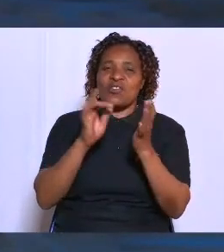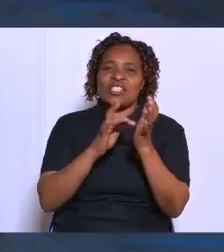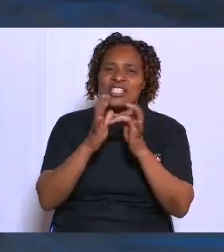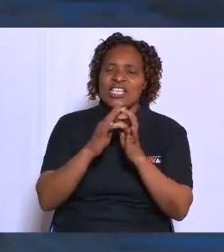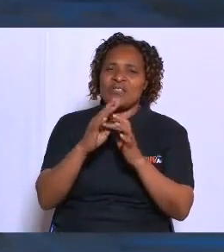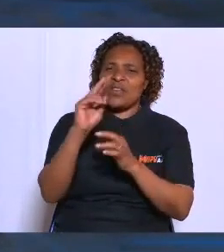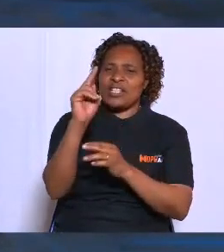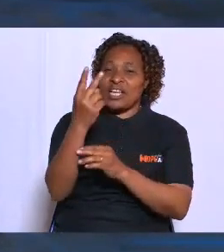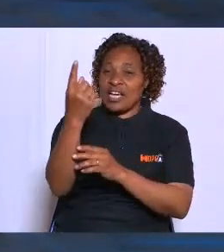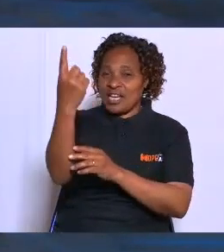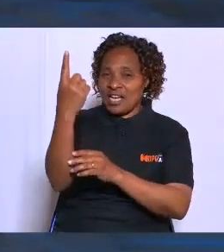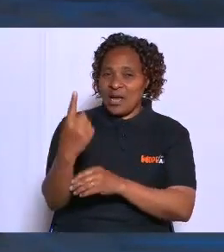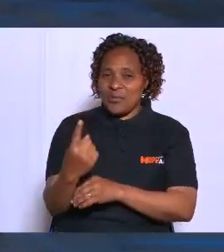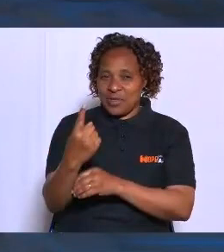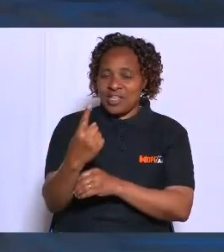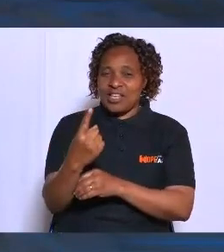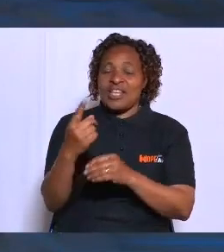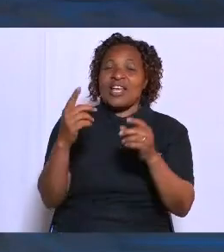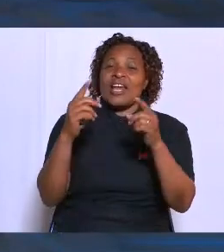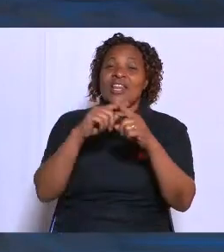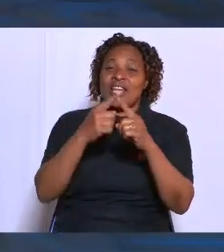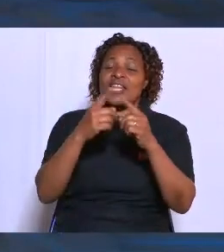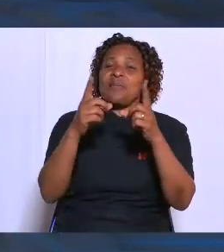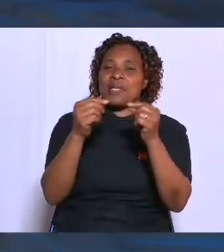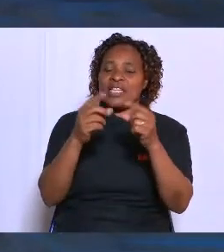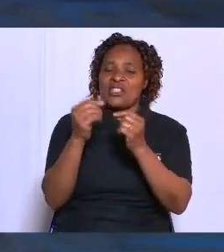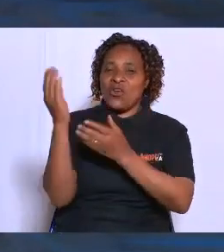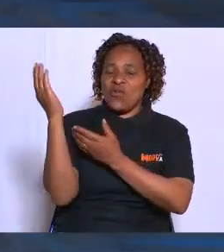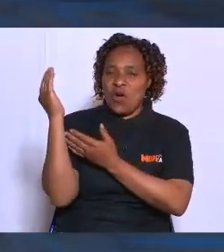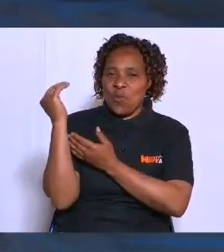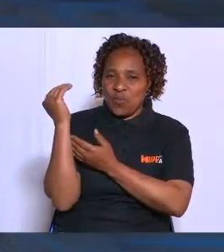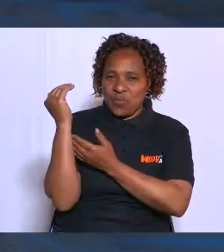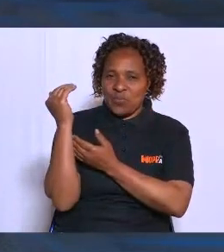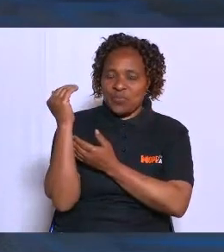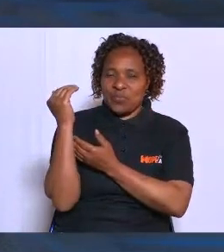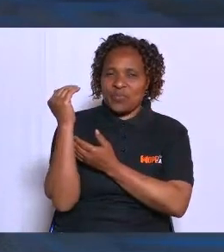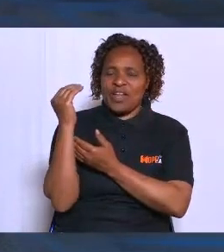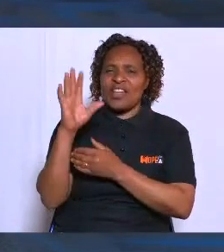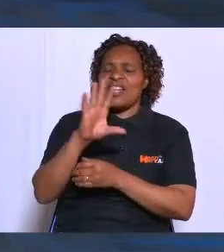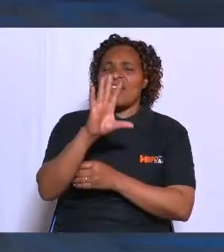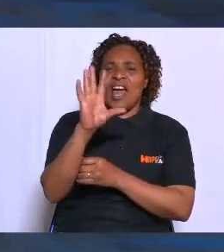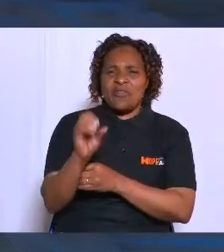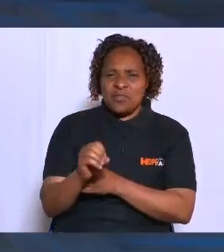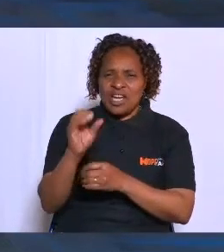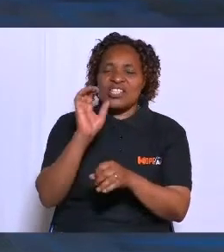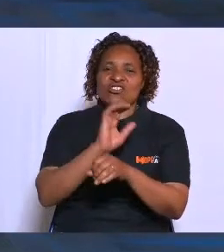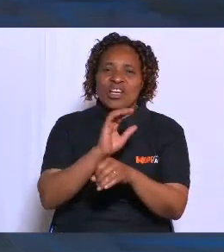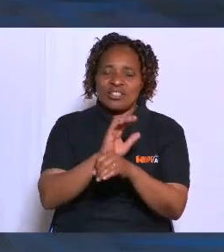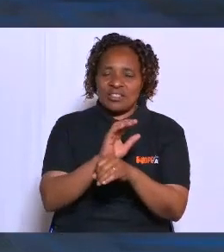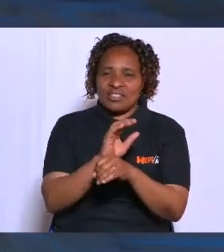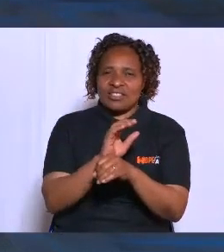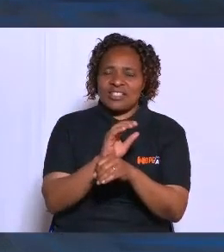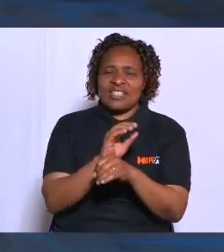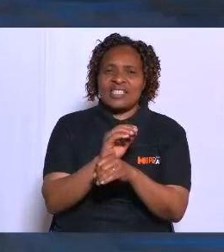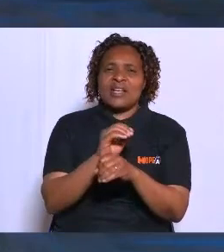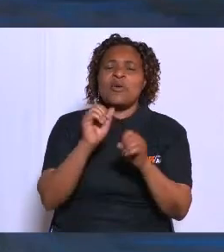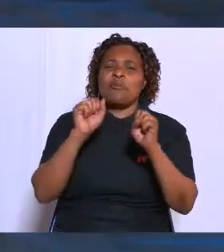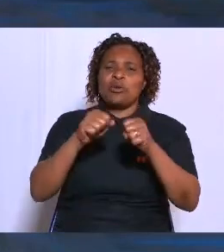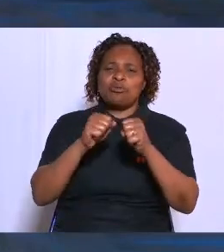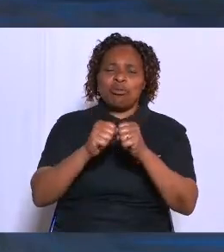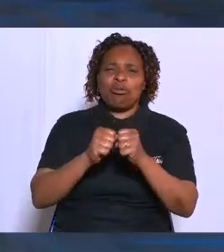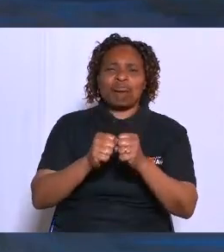coming and the message of Hope the African church is so